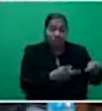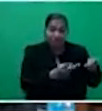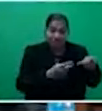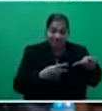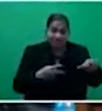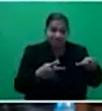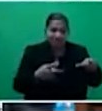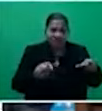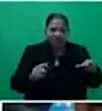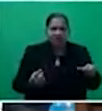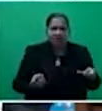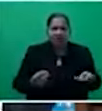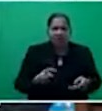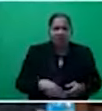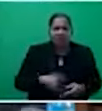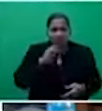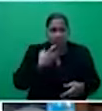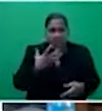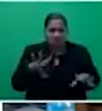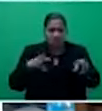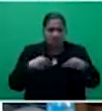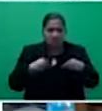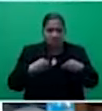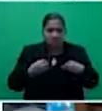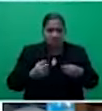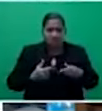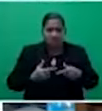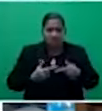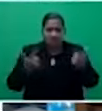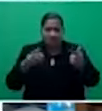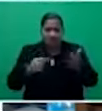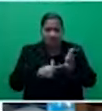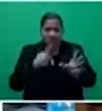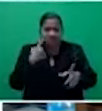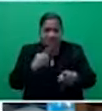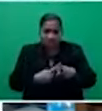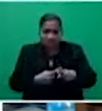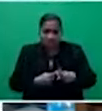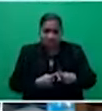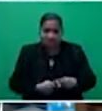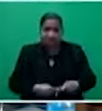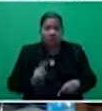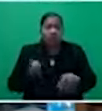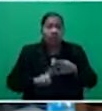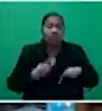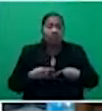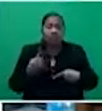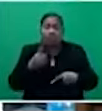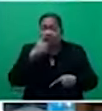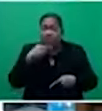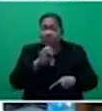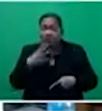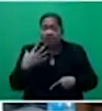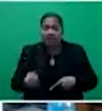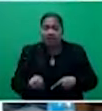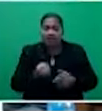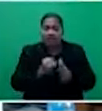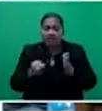they get a larger chunk of the tax? What will happen to those people who don't actually have those industries in their provinces? Will they get the